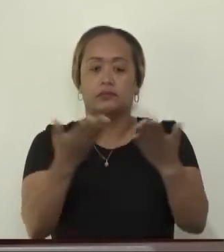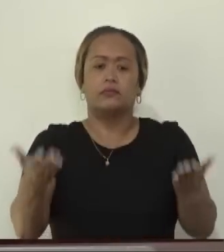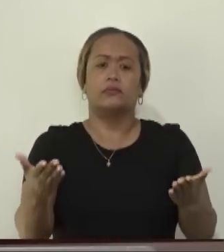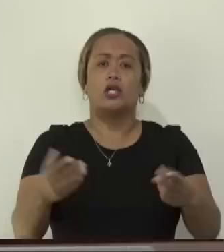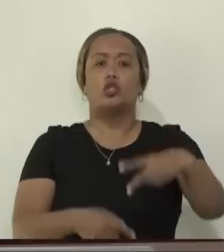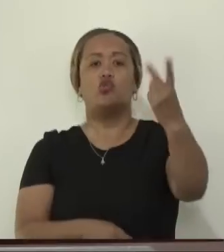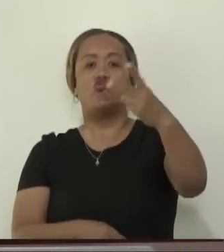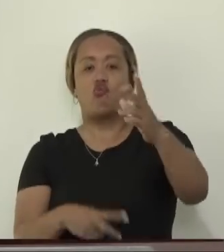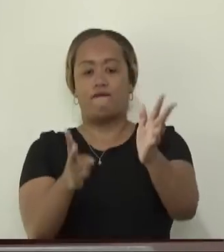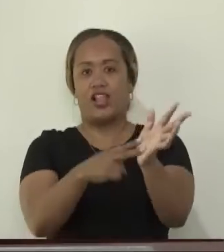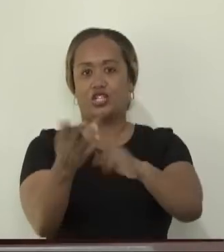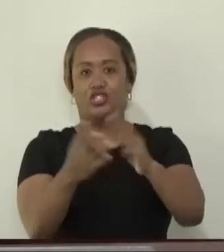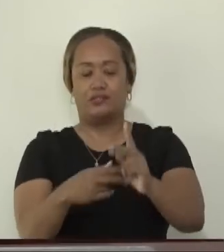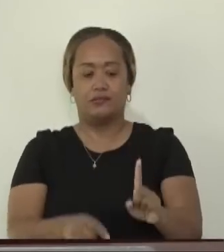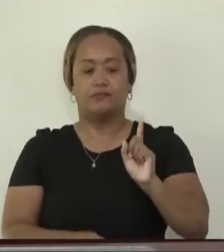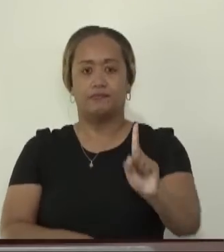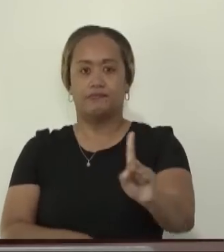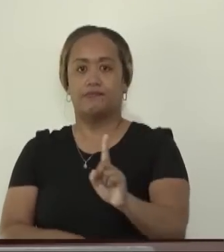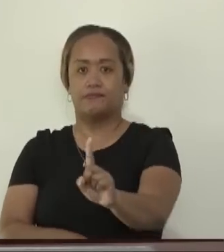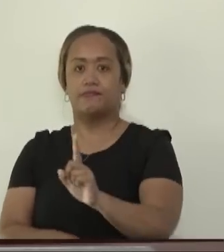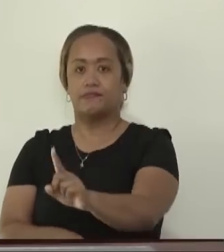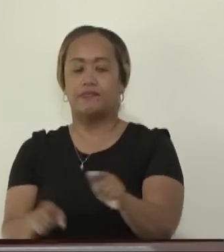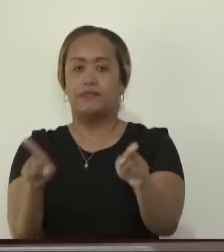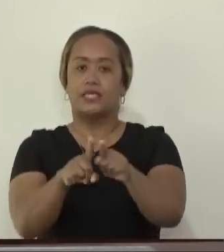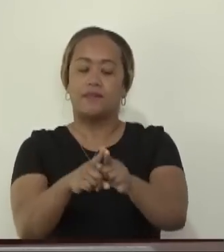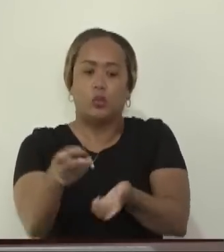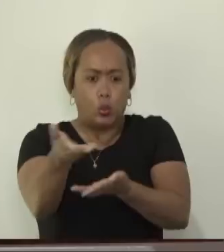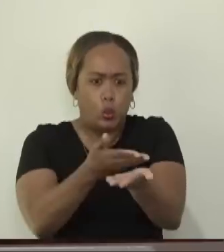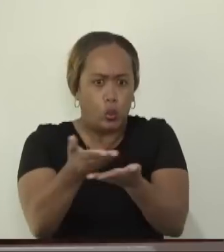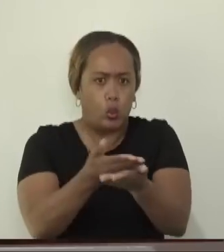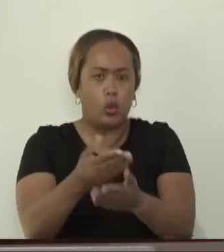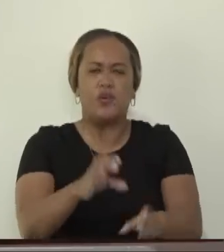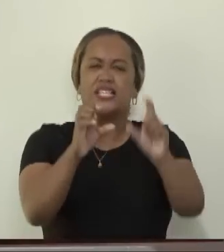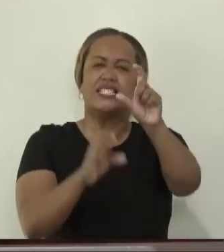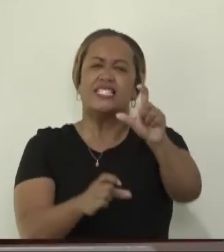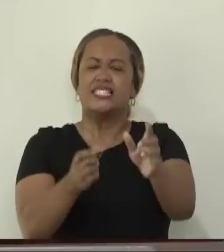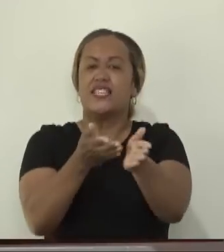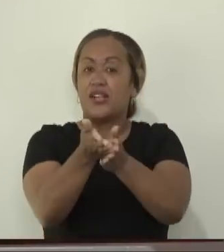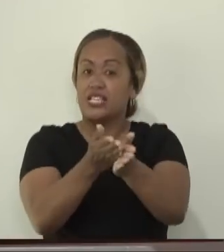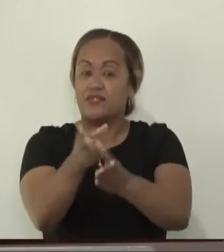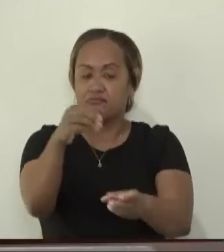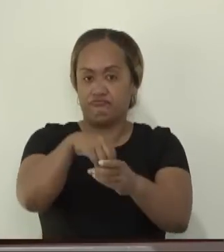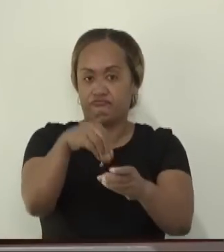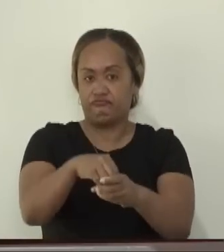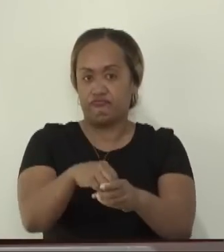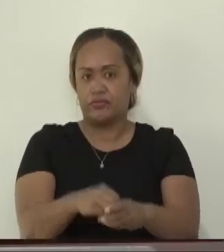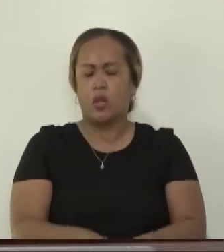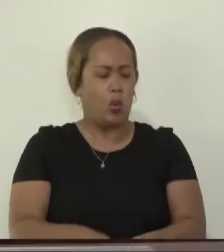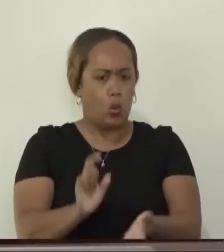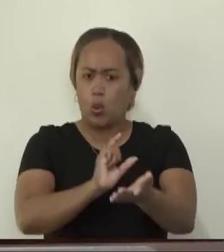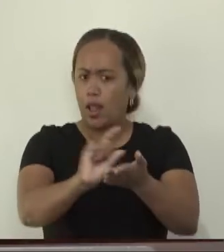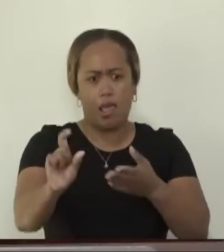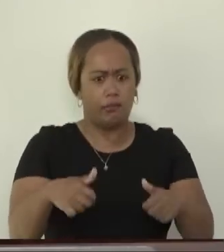12 villages. I also held discussions with civil servants, and it's quite clear from the